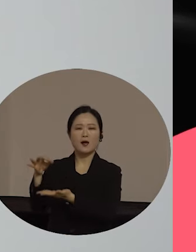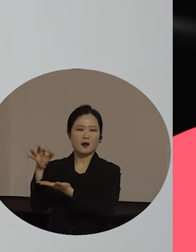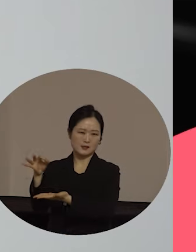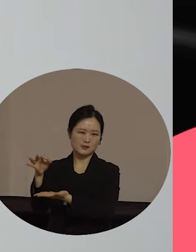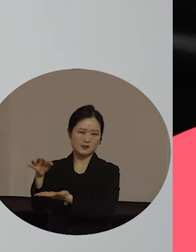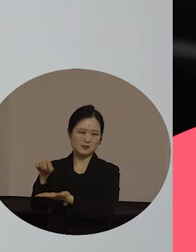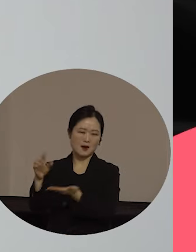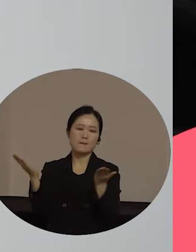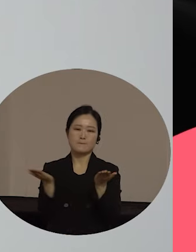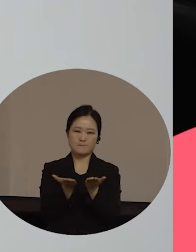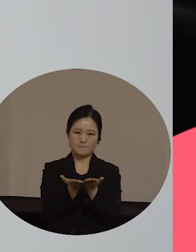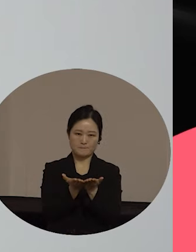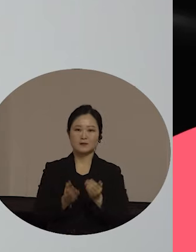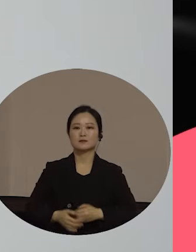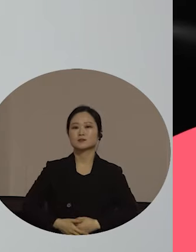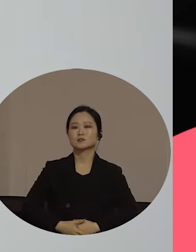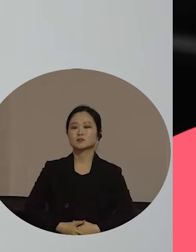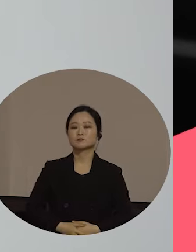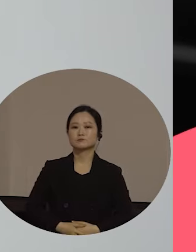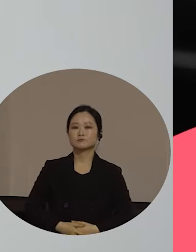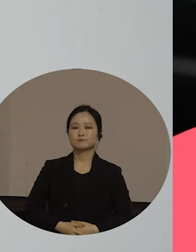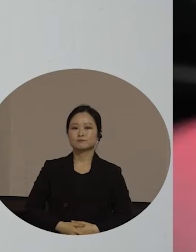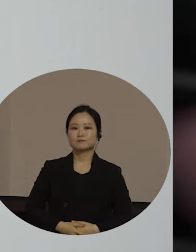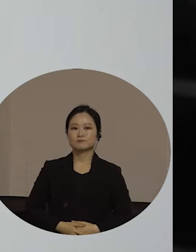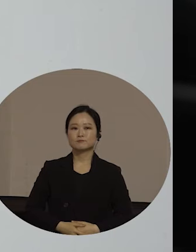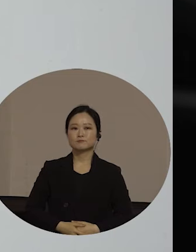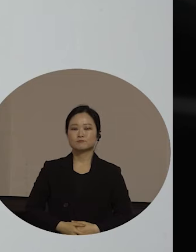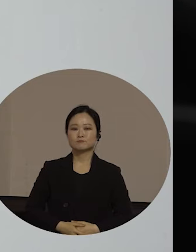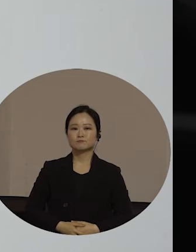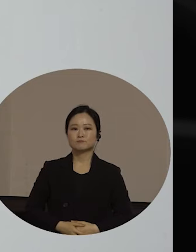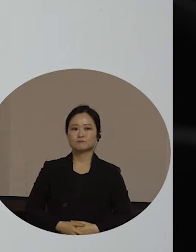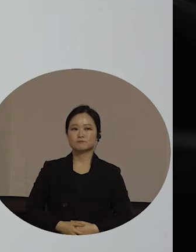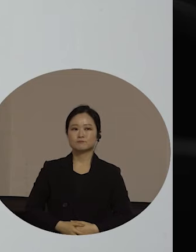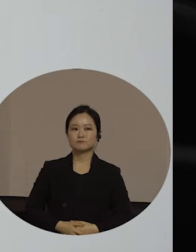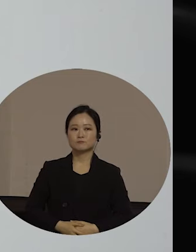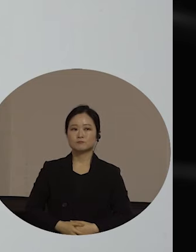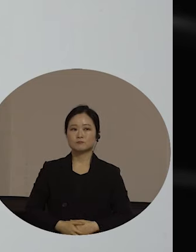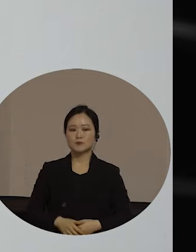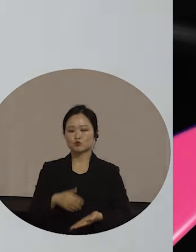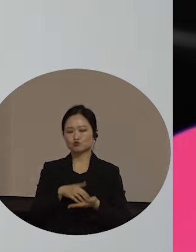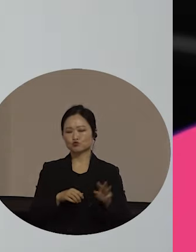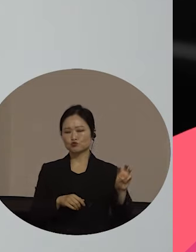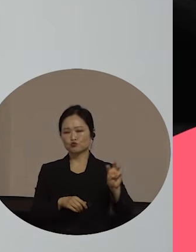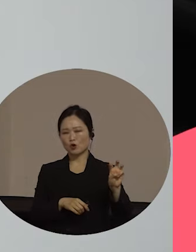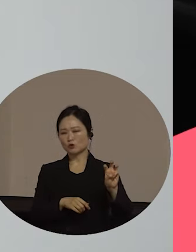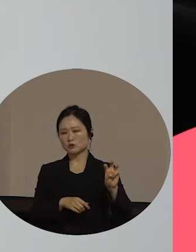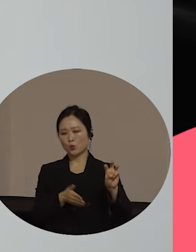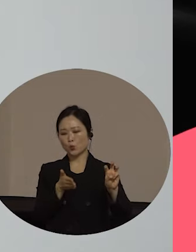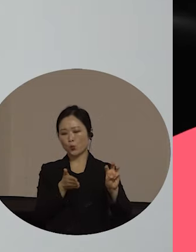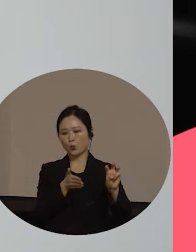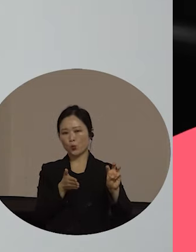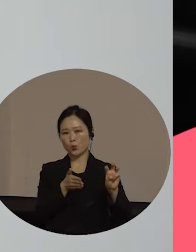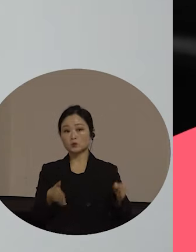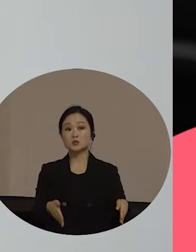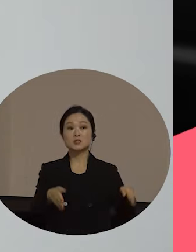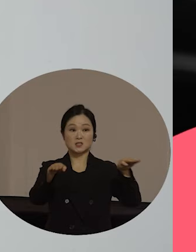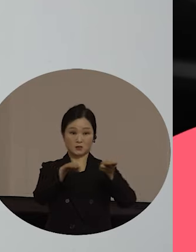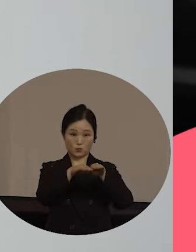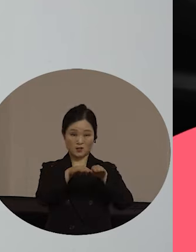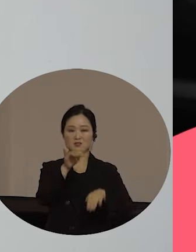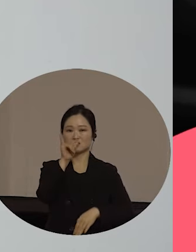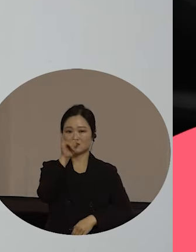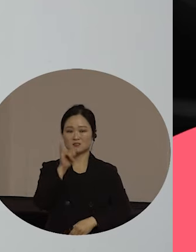30 ethnic groups in the nationwide. So we love them to